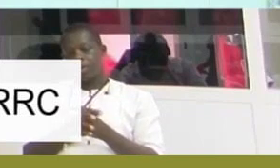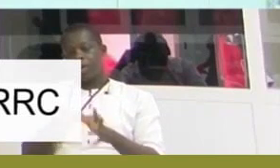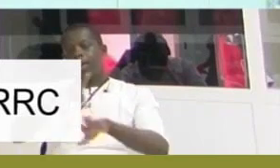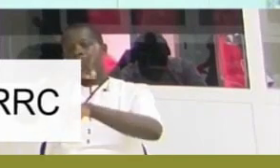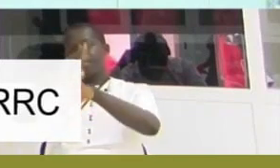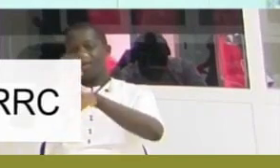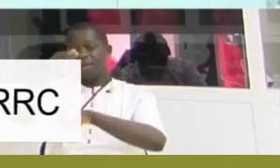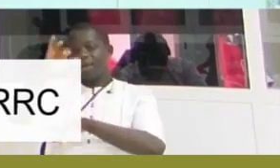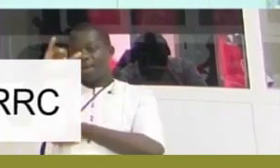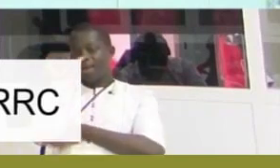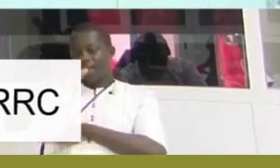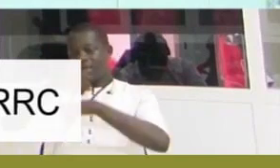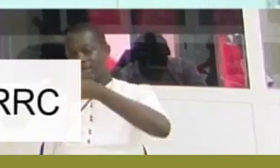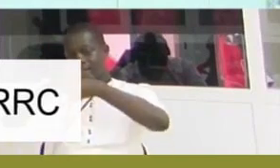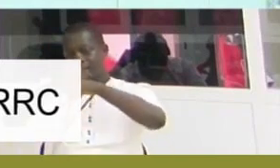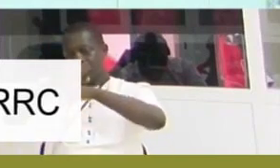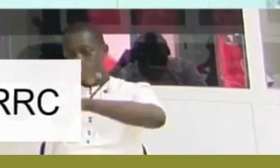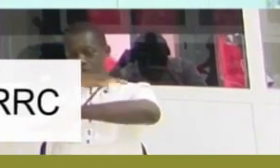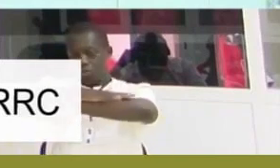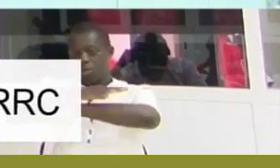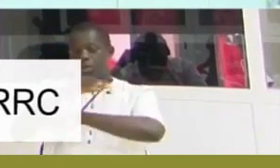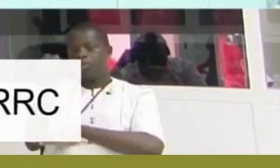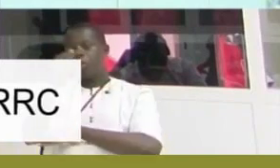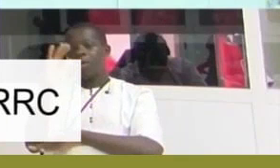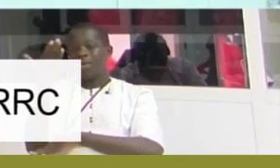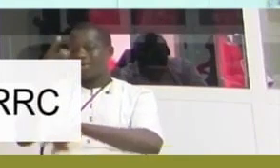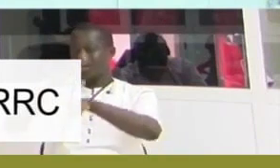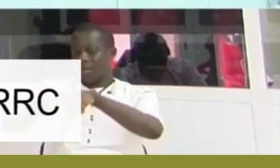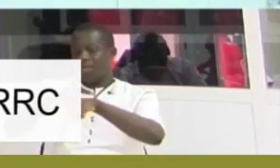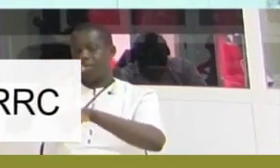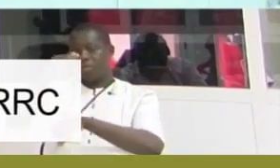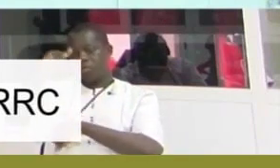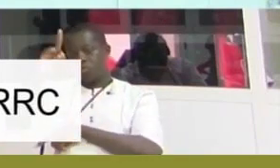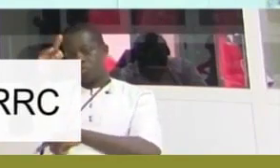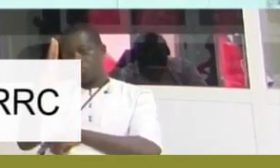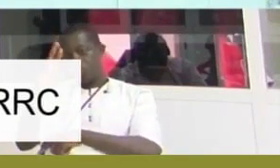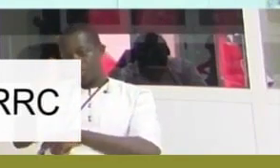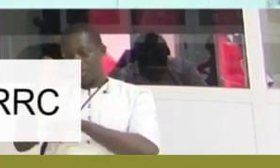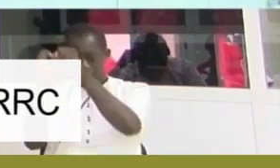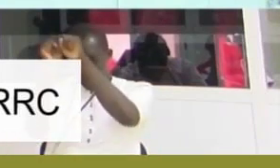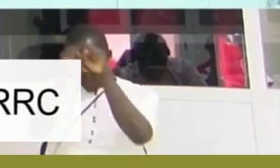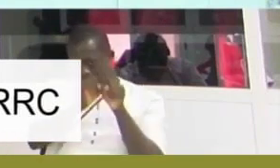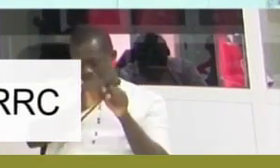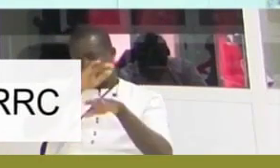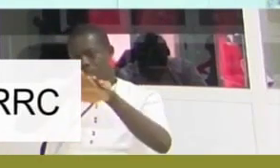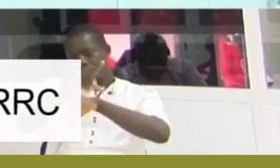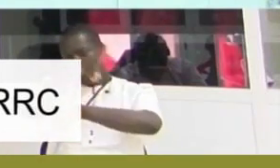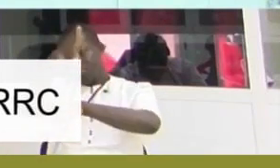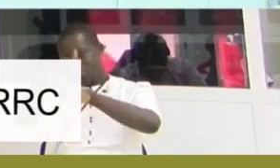training school odo. At the NIA training school. At wodumo Nduru Cham be maborin wolto. Because at that time, that was where Nduru Cham was being